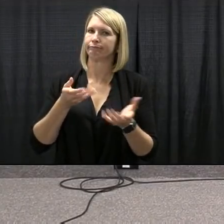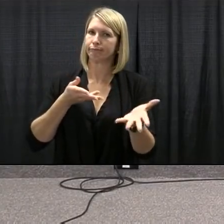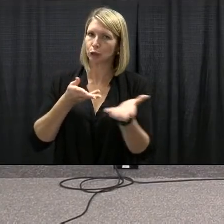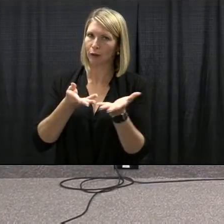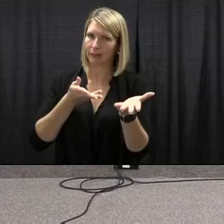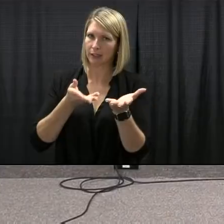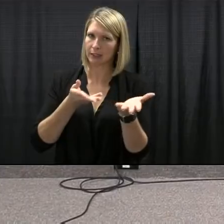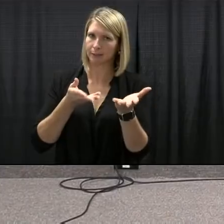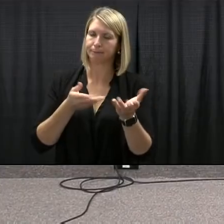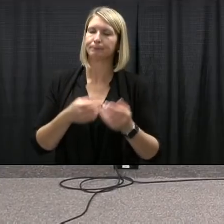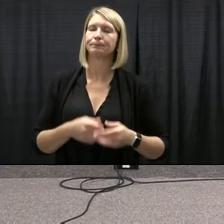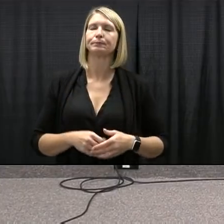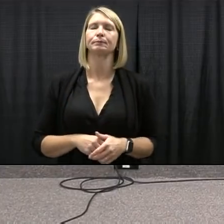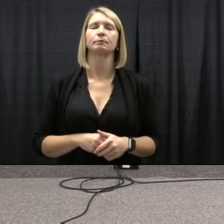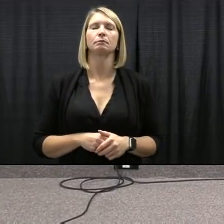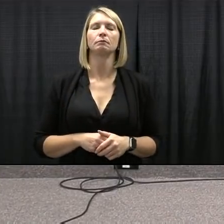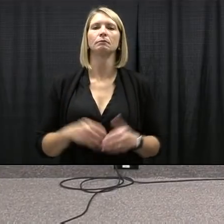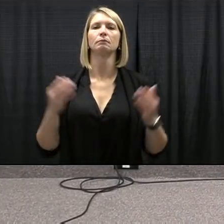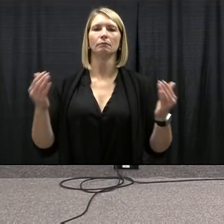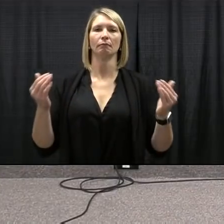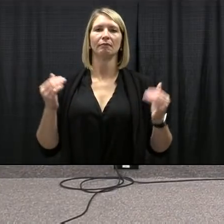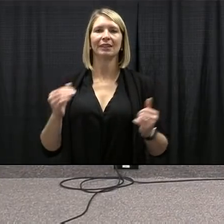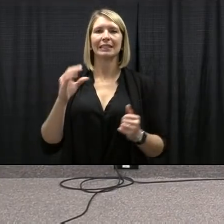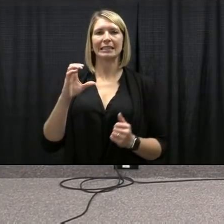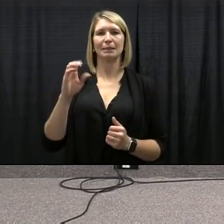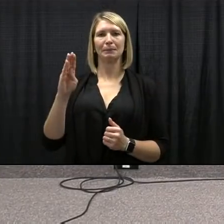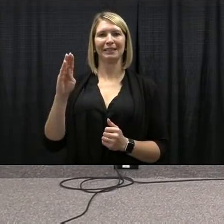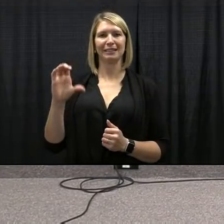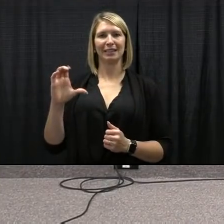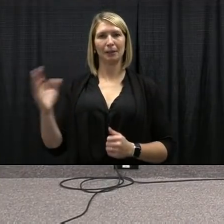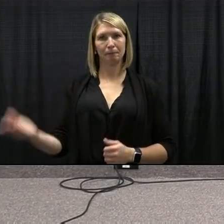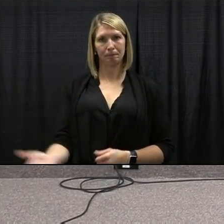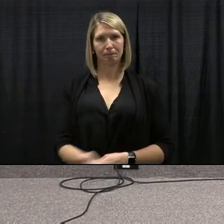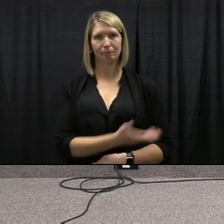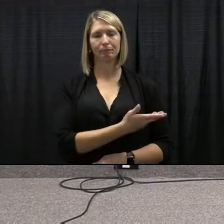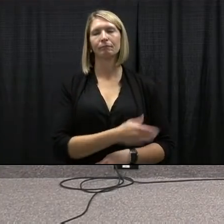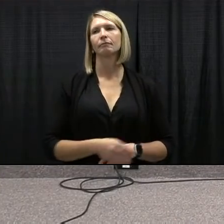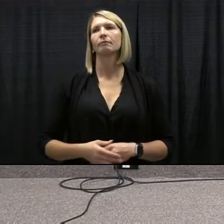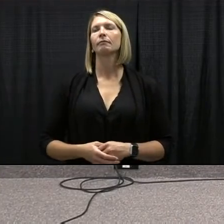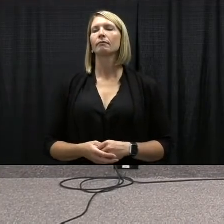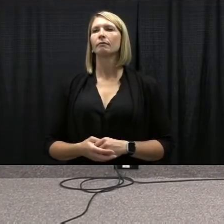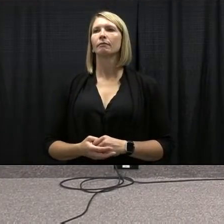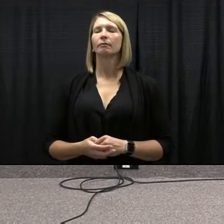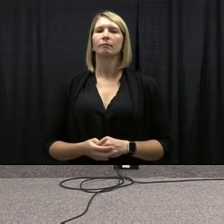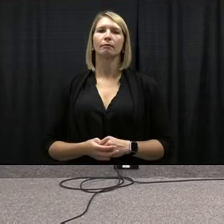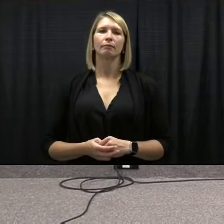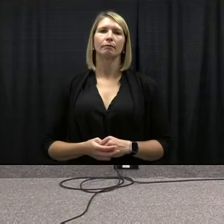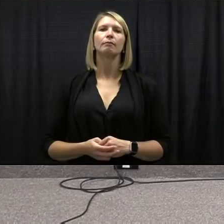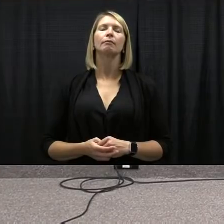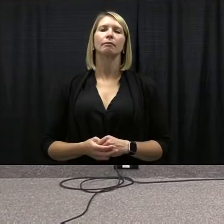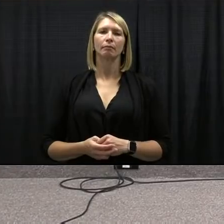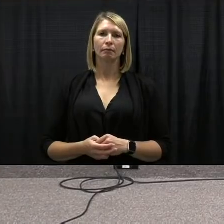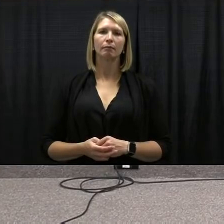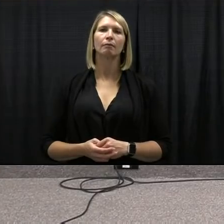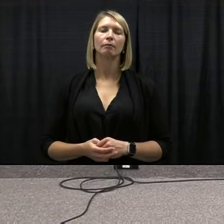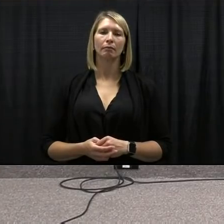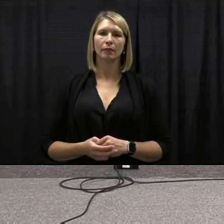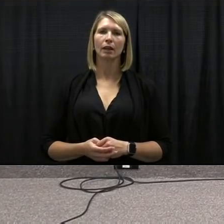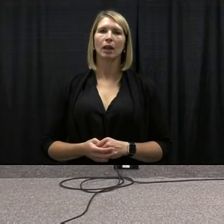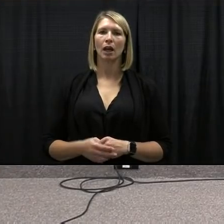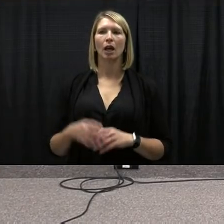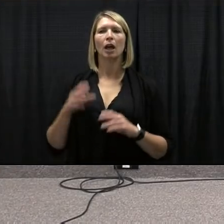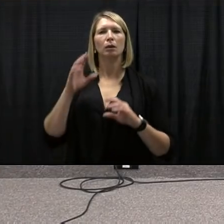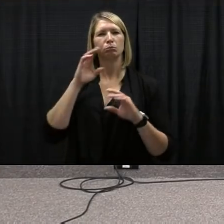Our next questions are from Peter Cowan with CBC. Please go ahead and make your way to the mic. Premier, you've talked about